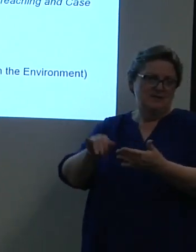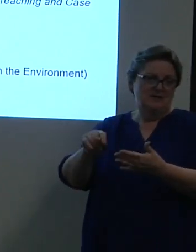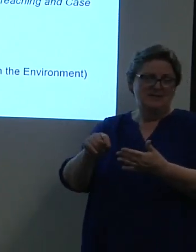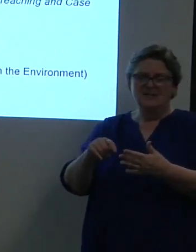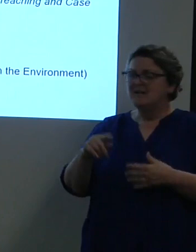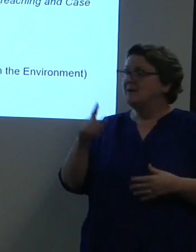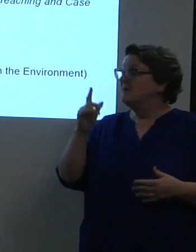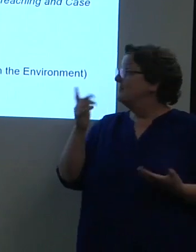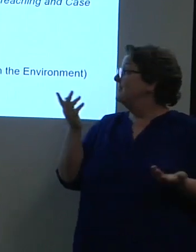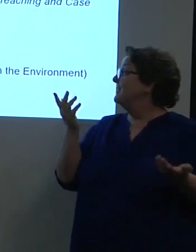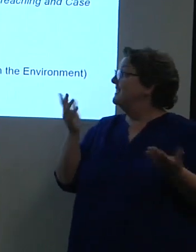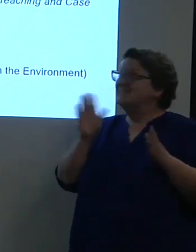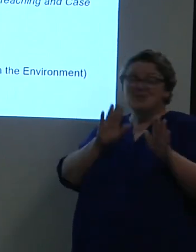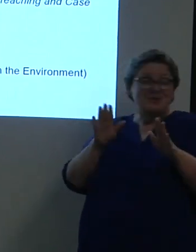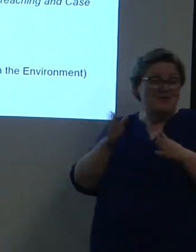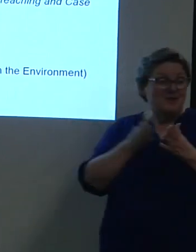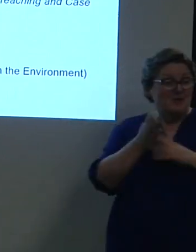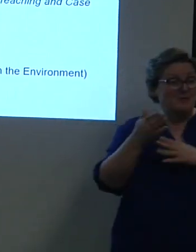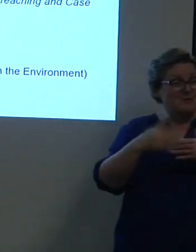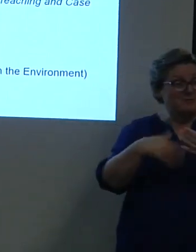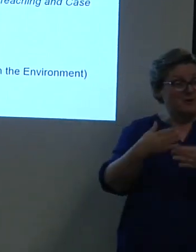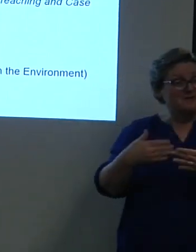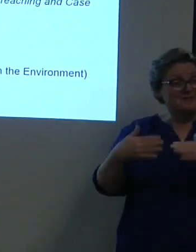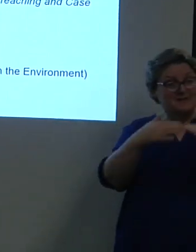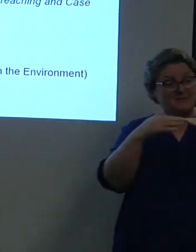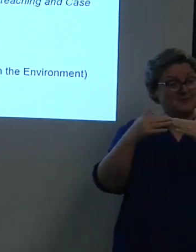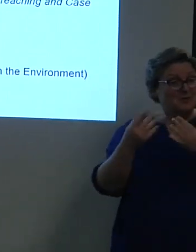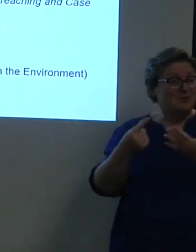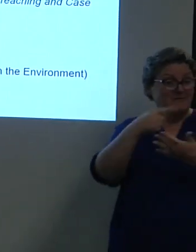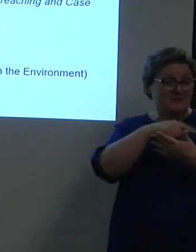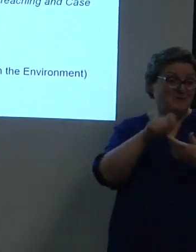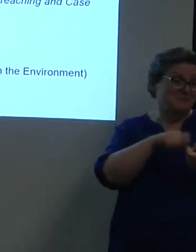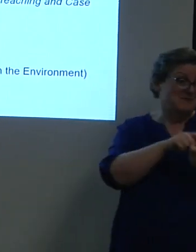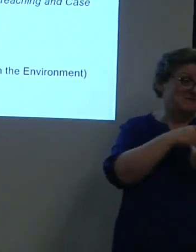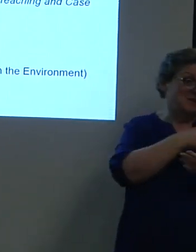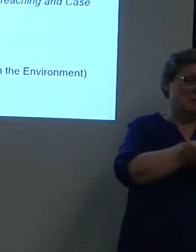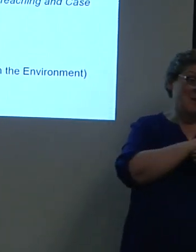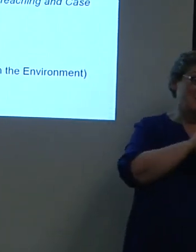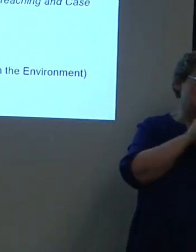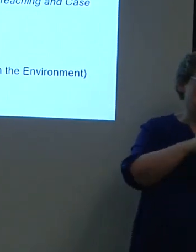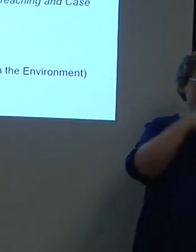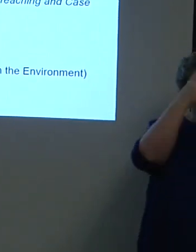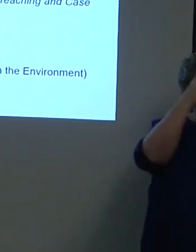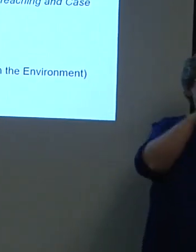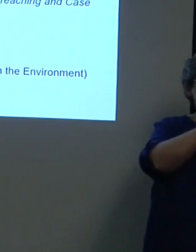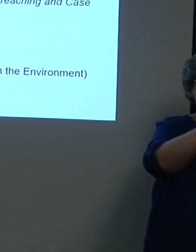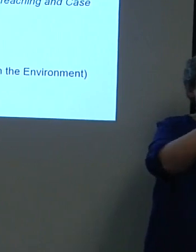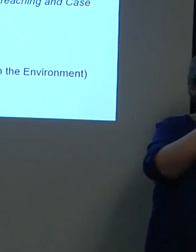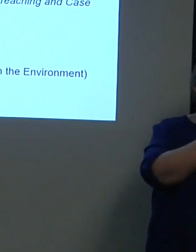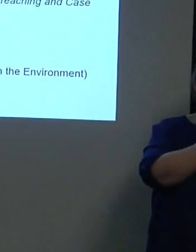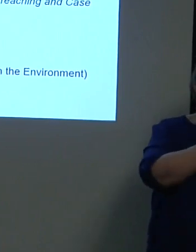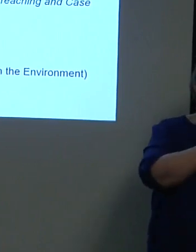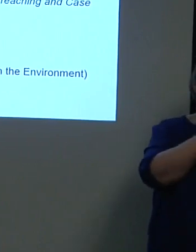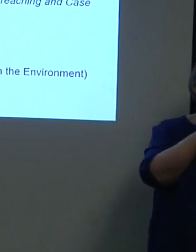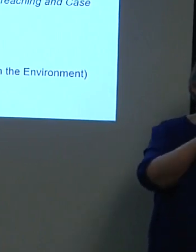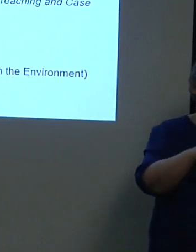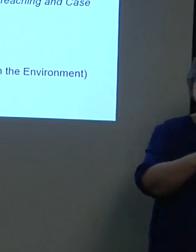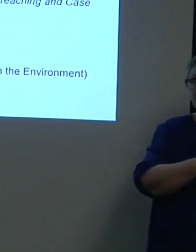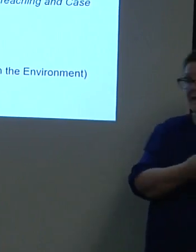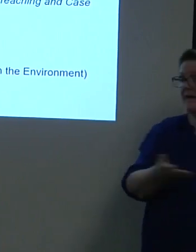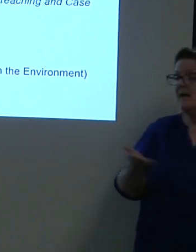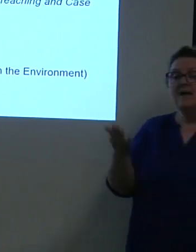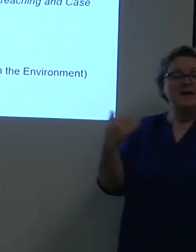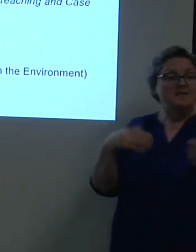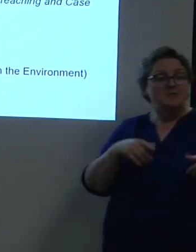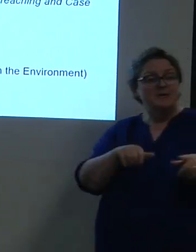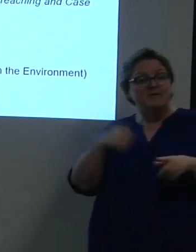goes through peer review for them. It's a great experience for them to go through that process, especially for our graduate students if they're interested in going on to a PhD program. And then we have a lot